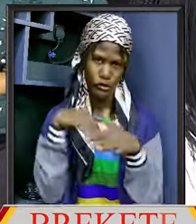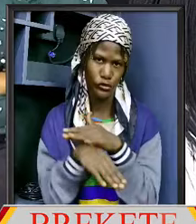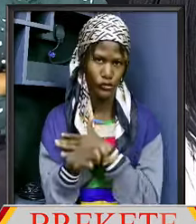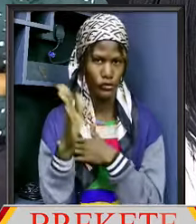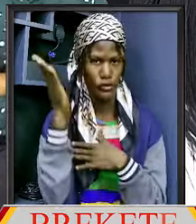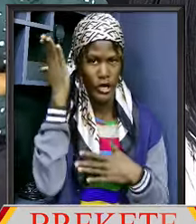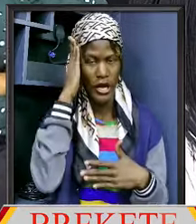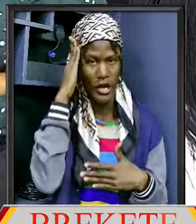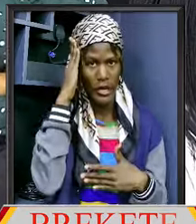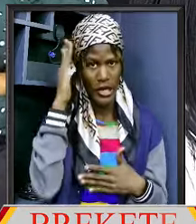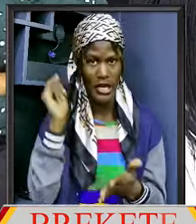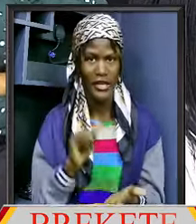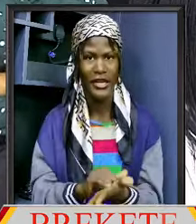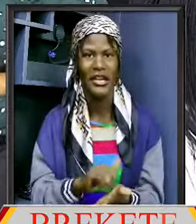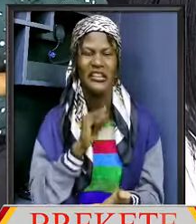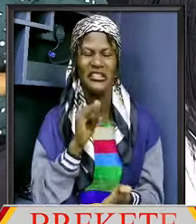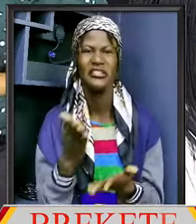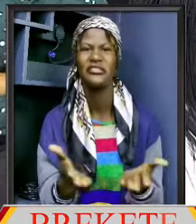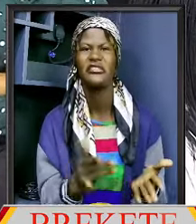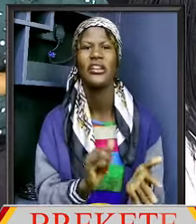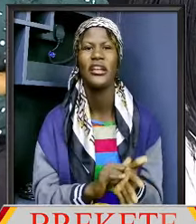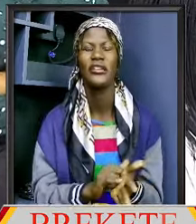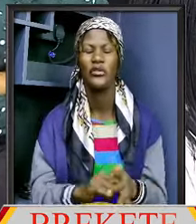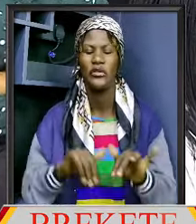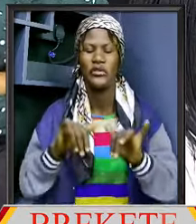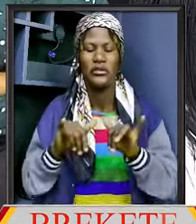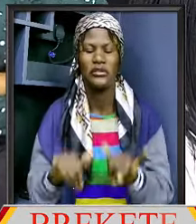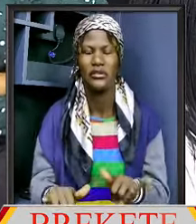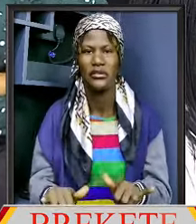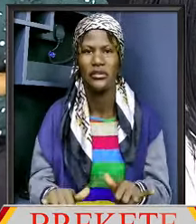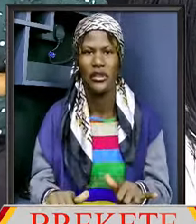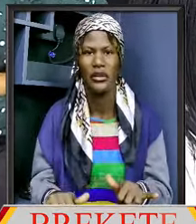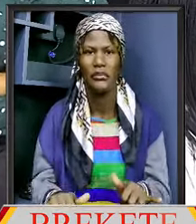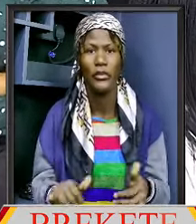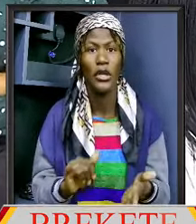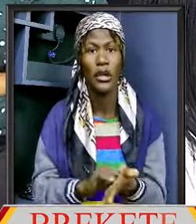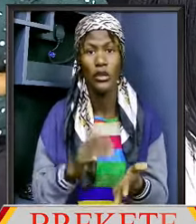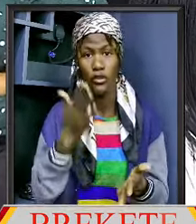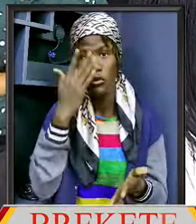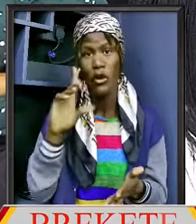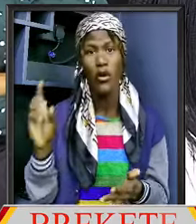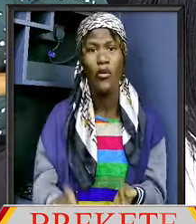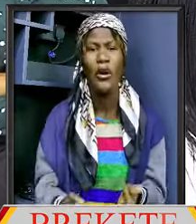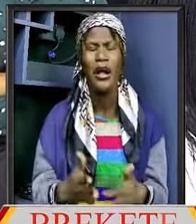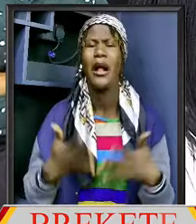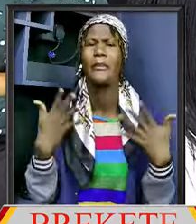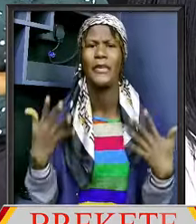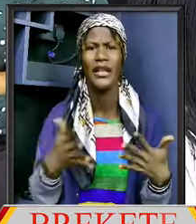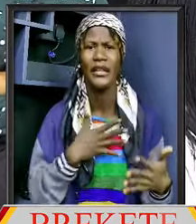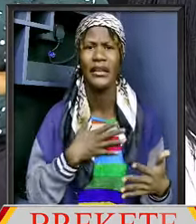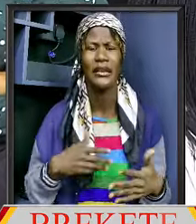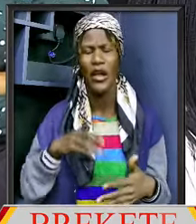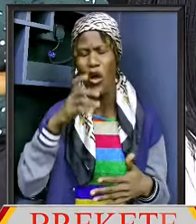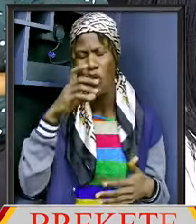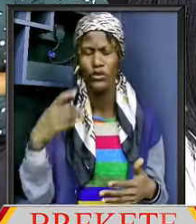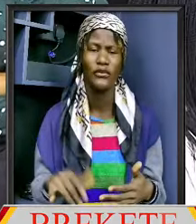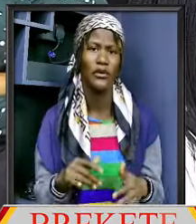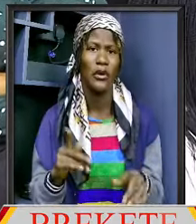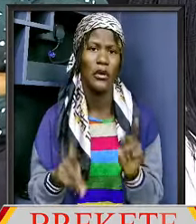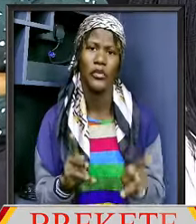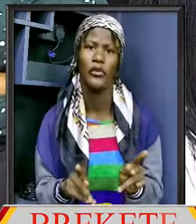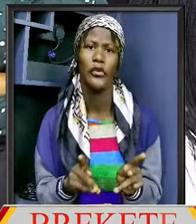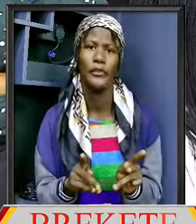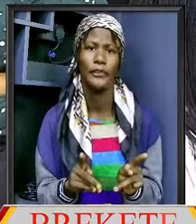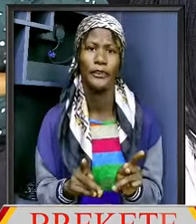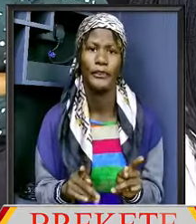na there they want stay put. Now make quack plenty and they wound our people. And this